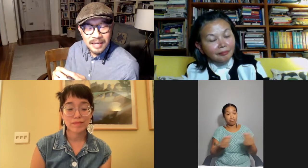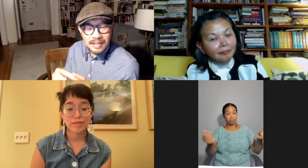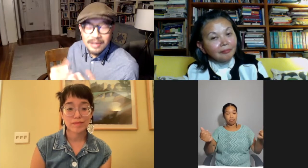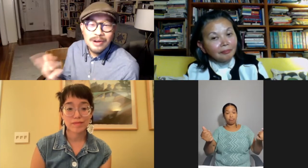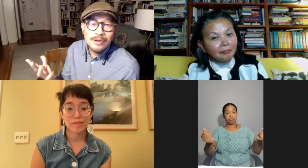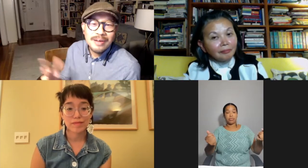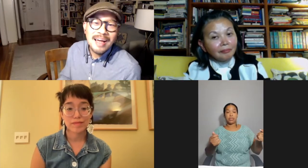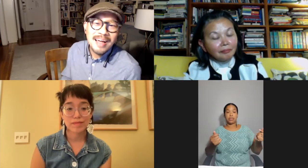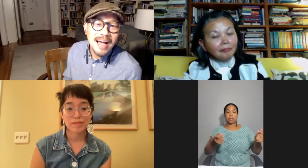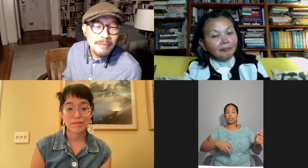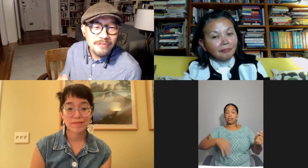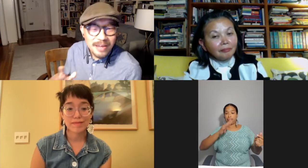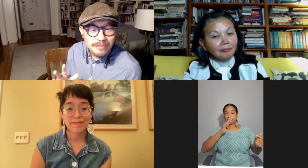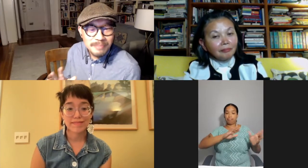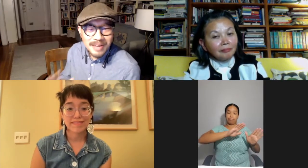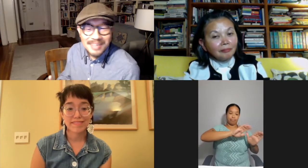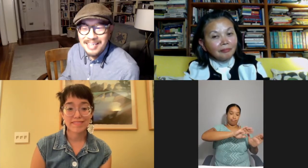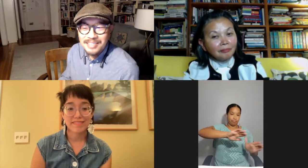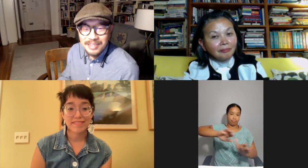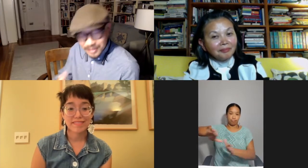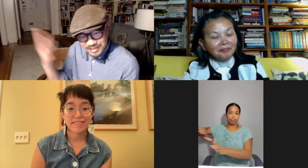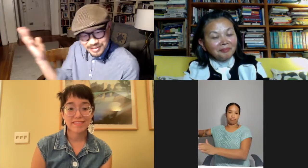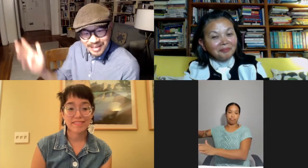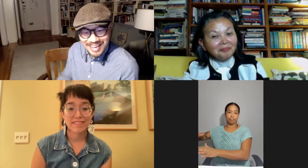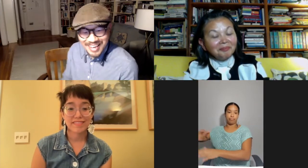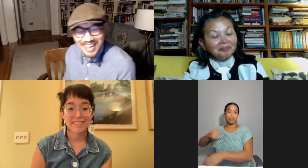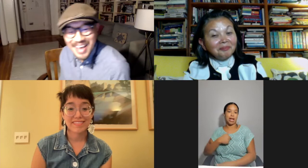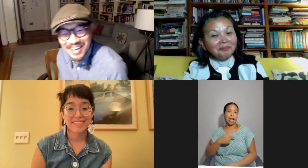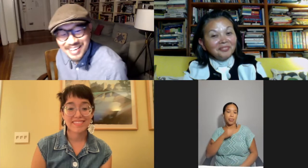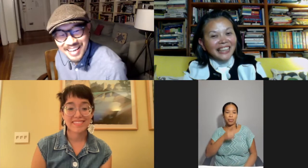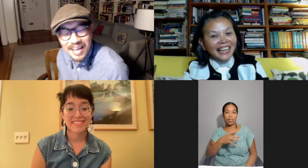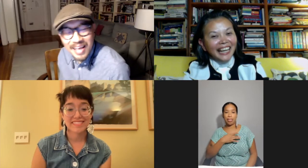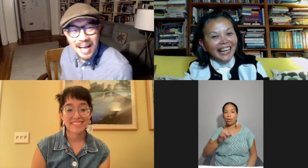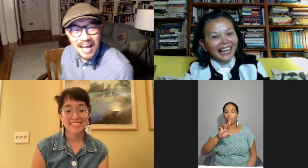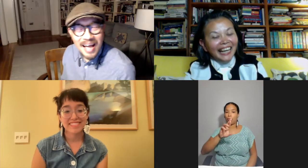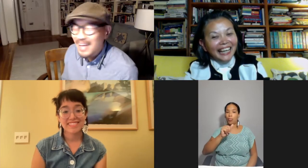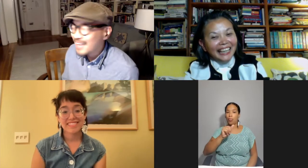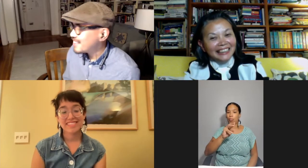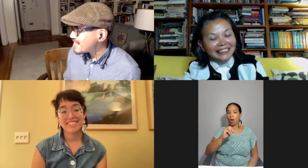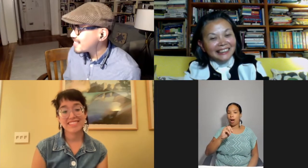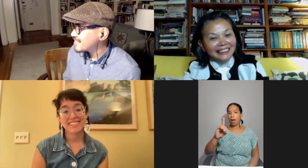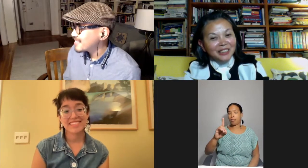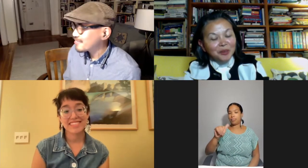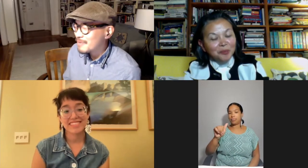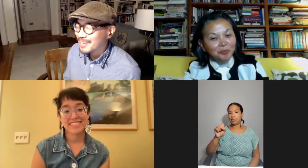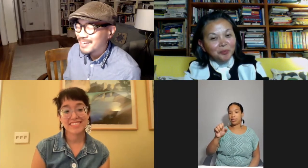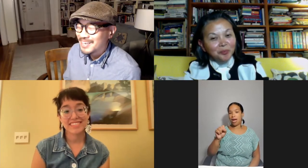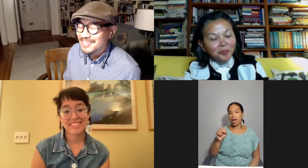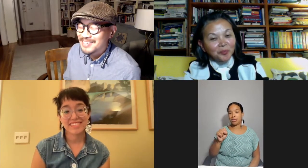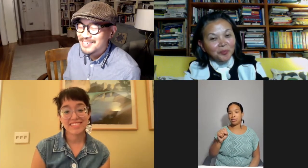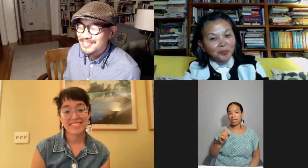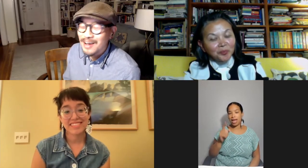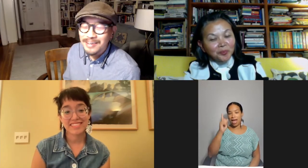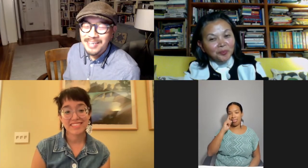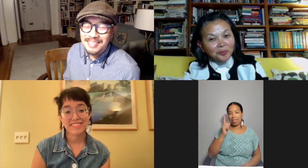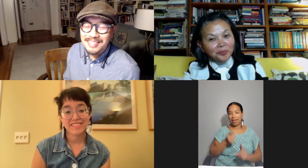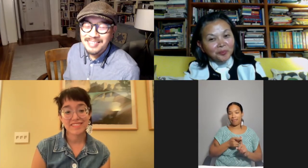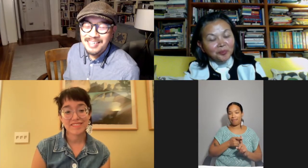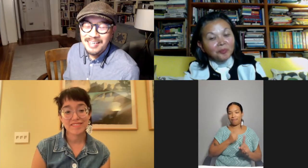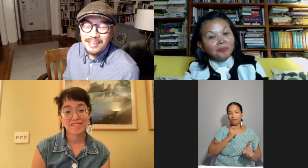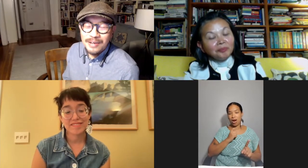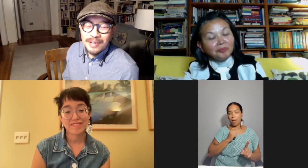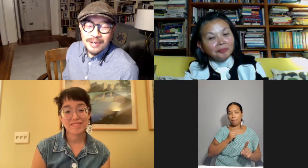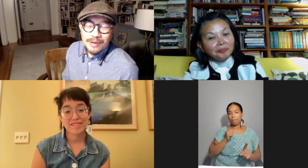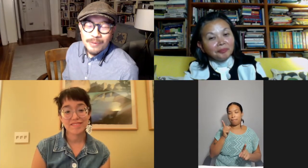and to say, like, I'm a fan of Ram Dass, actually. I think this is from a talk of